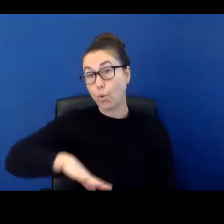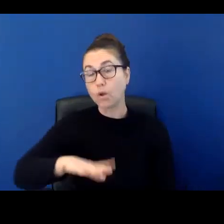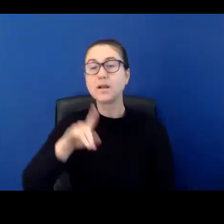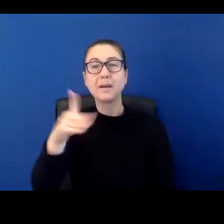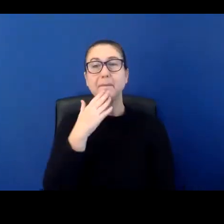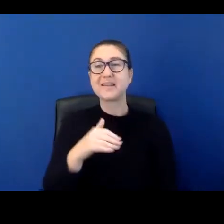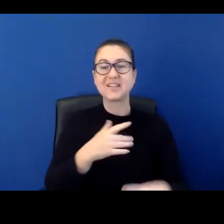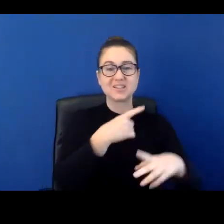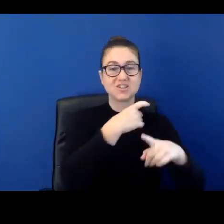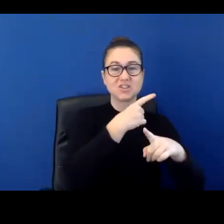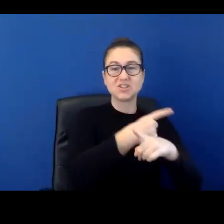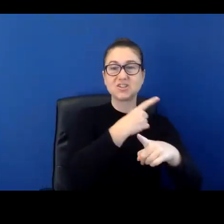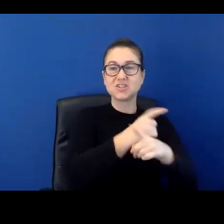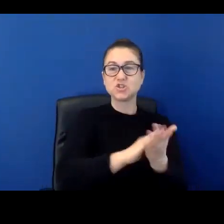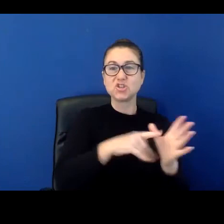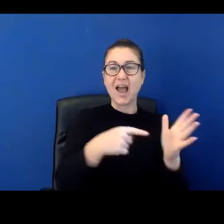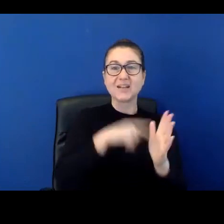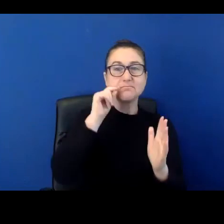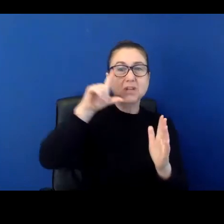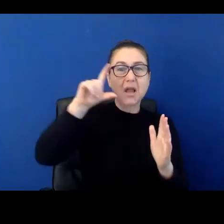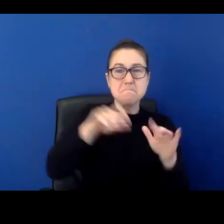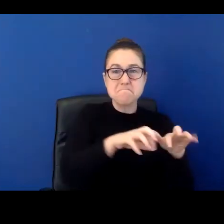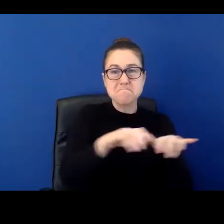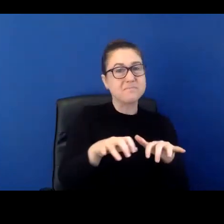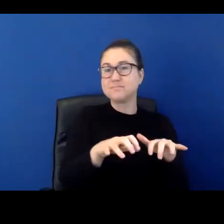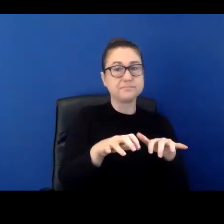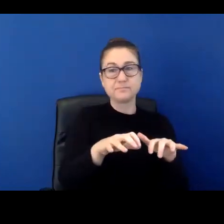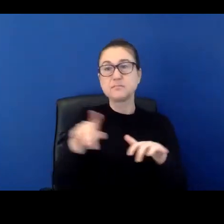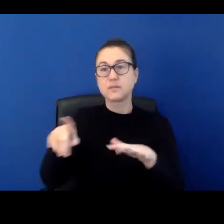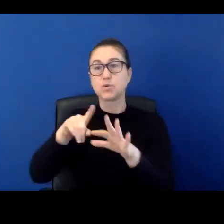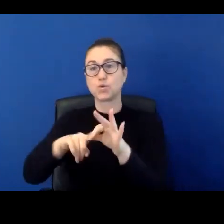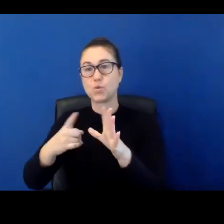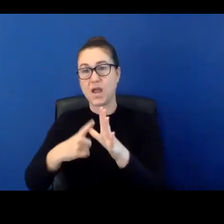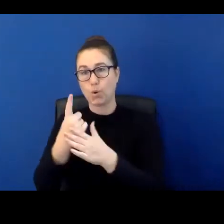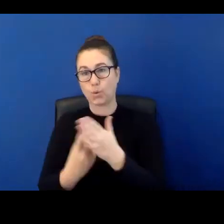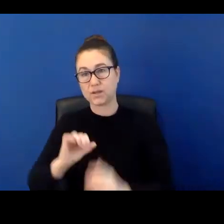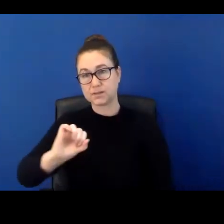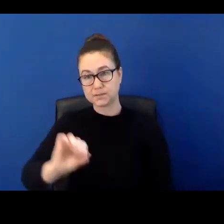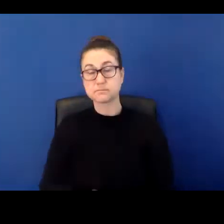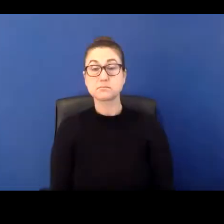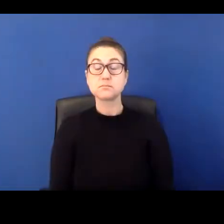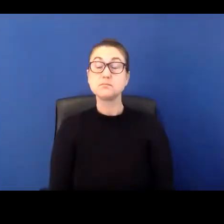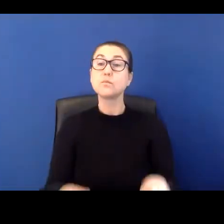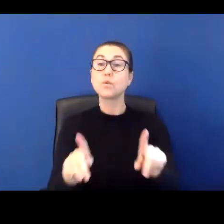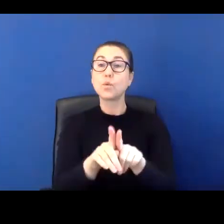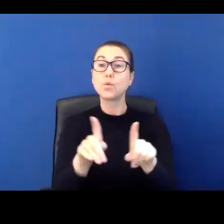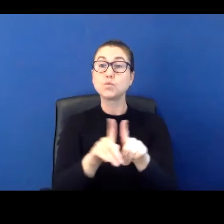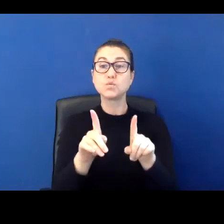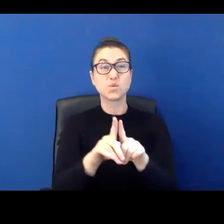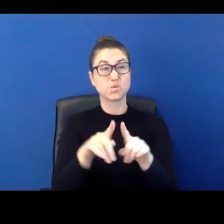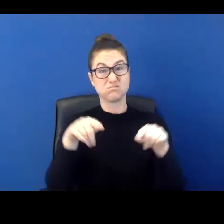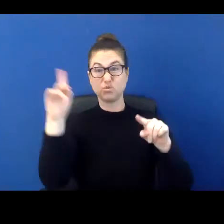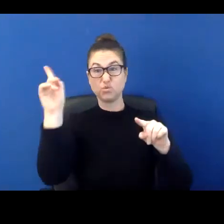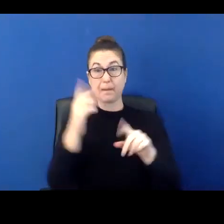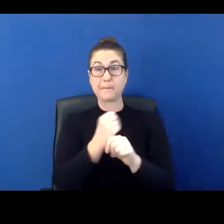the chat function. We won't be using the chat function today. There are also various accessibility provisions that we've